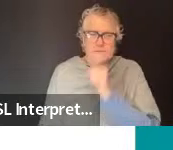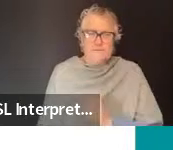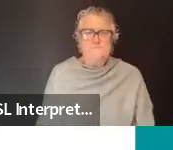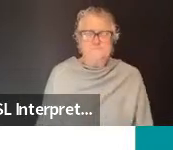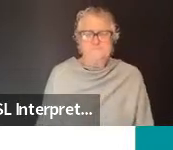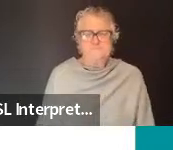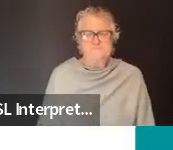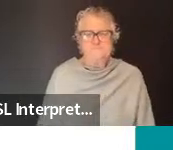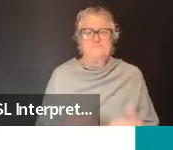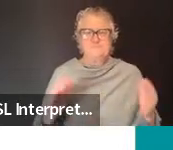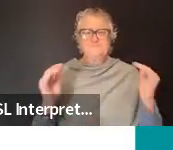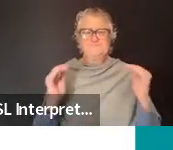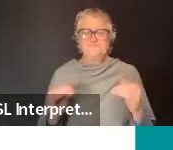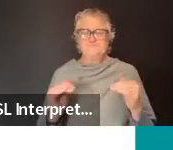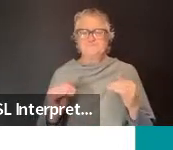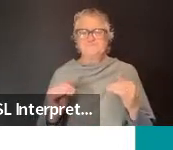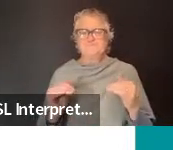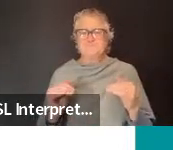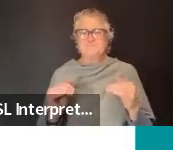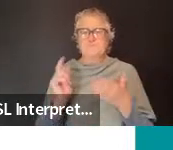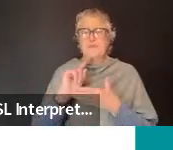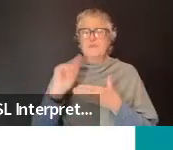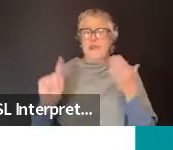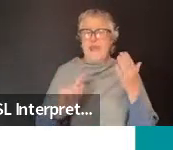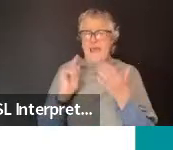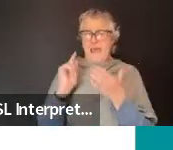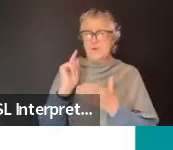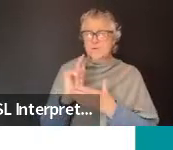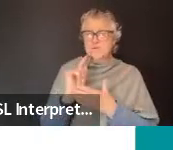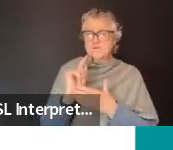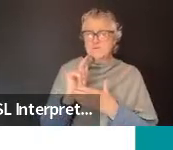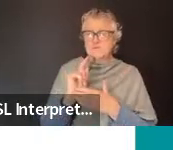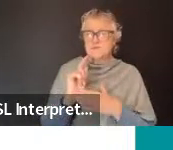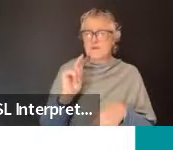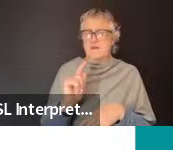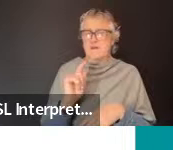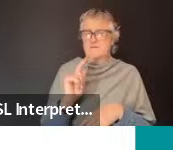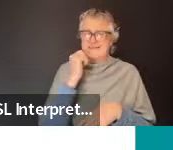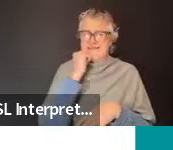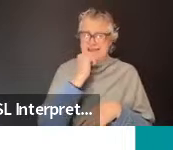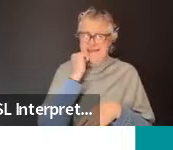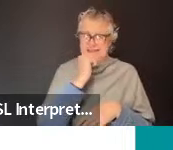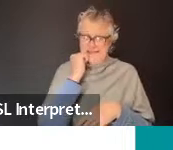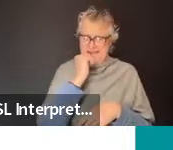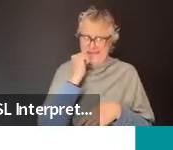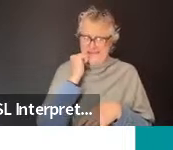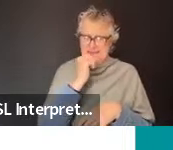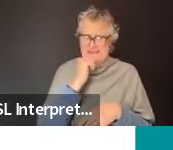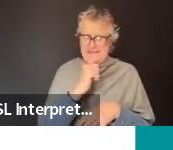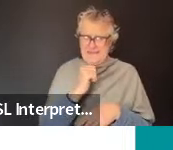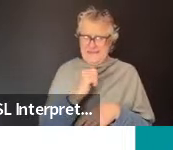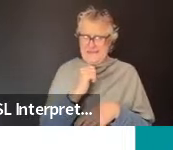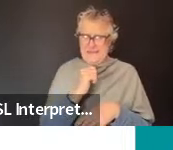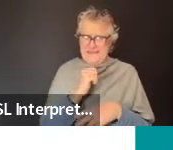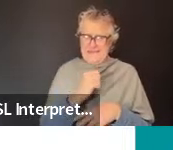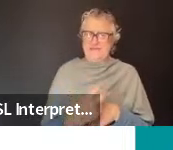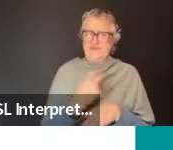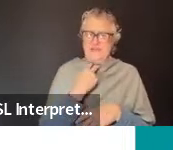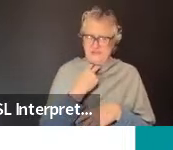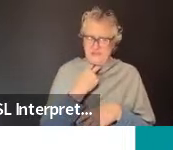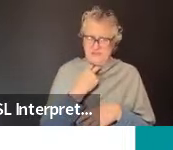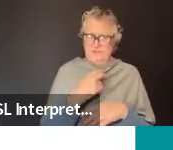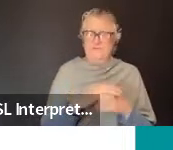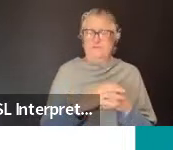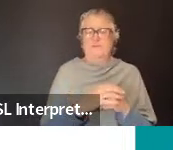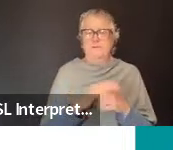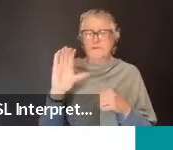Next, I'm going to talk about the hours of daily congestion on the I-5 Columbia River bridges. The number of hours in a weekday that congestion